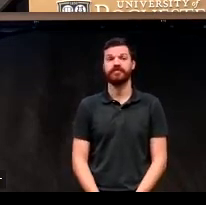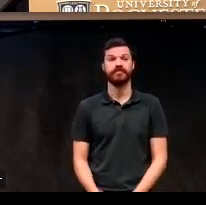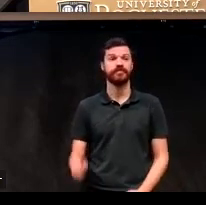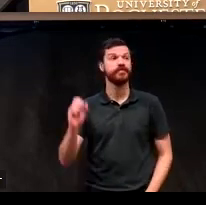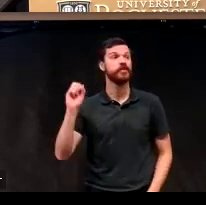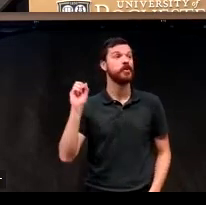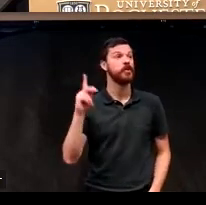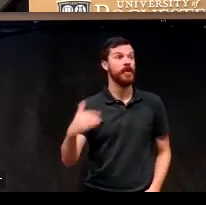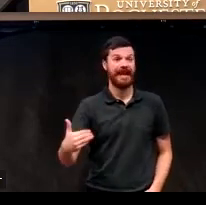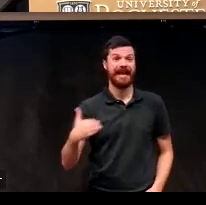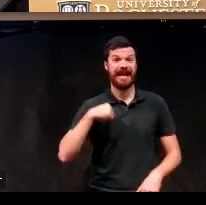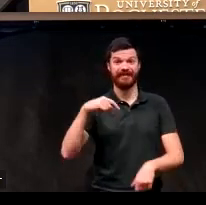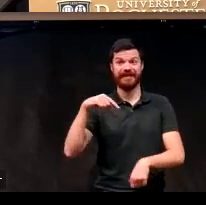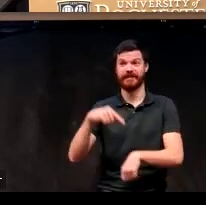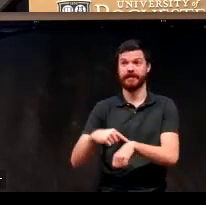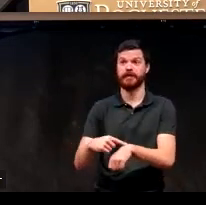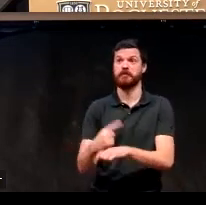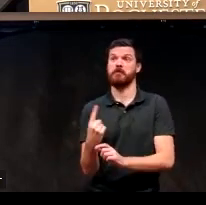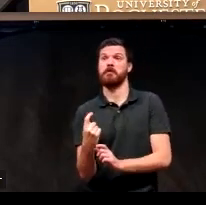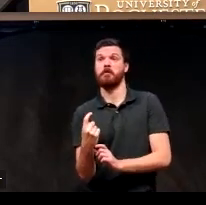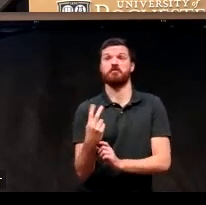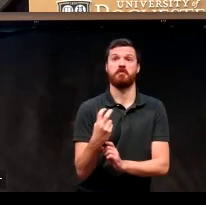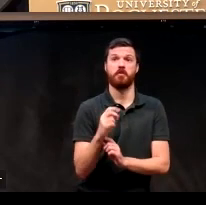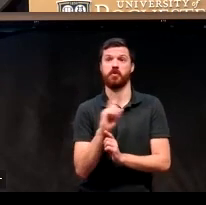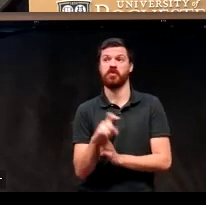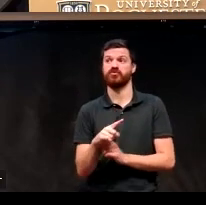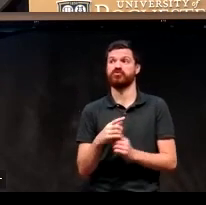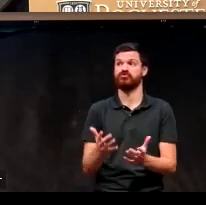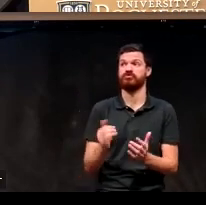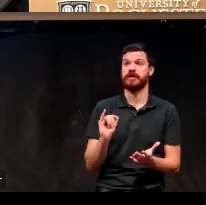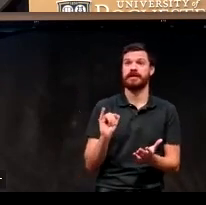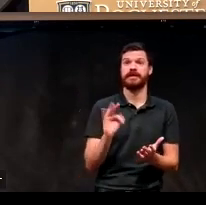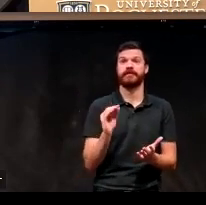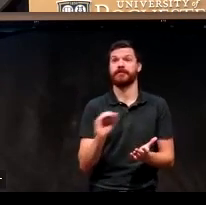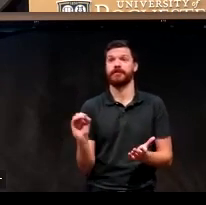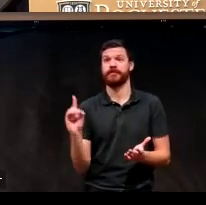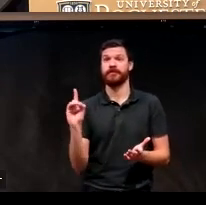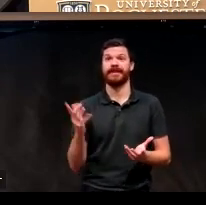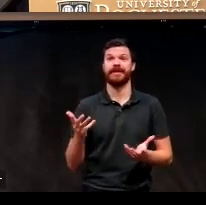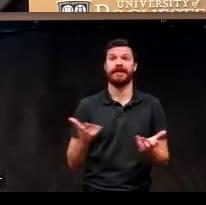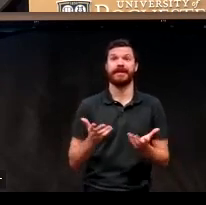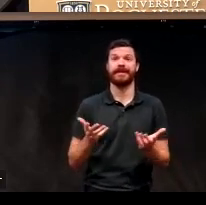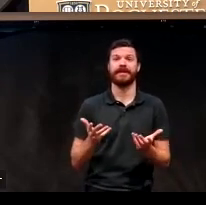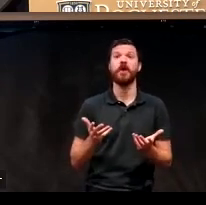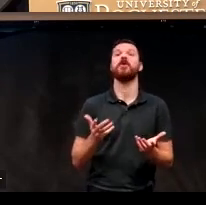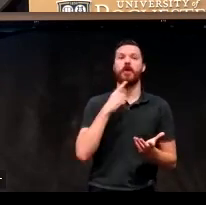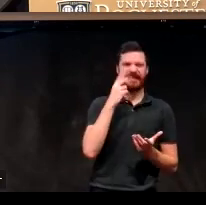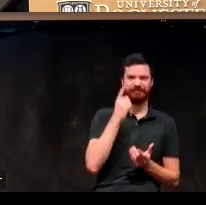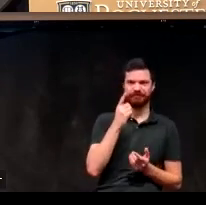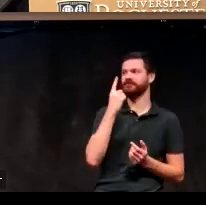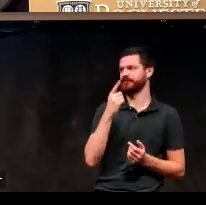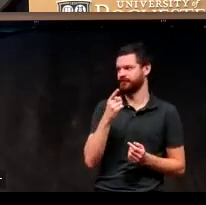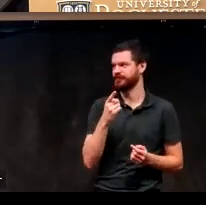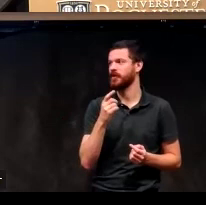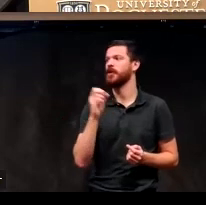Okay, well, we do have time for another question or so, and if no one here, Oh, there's a